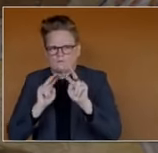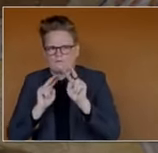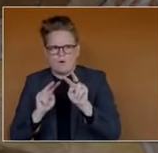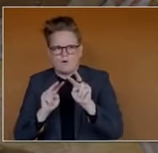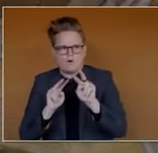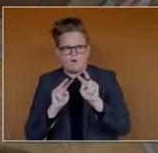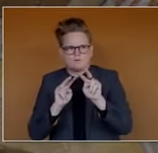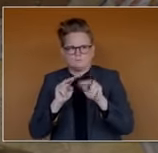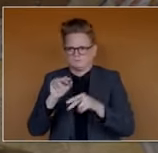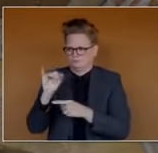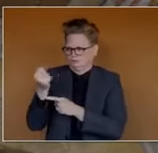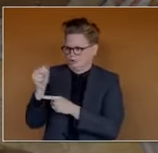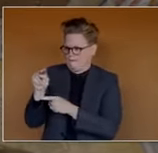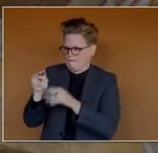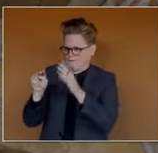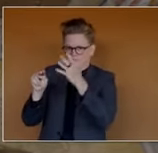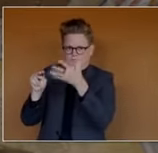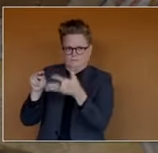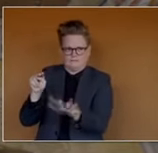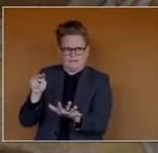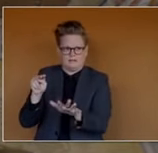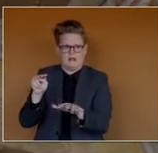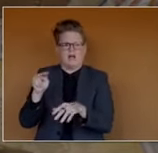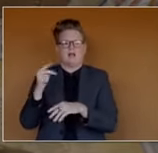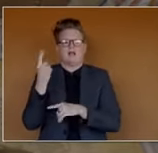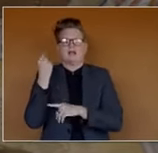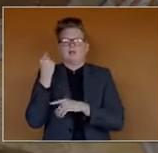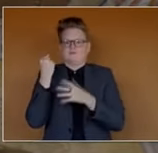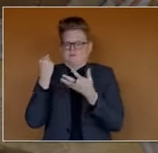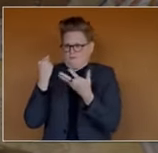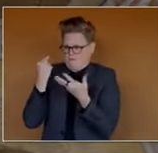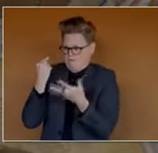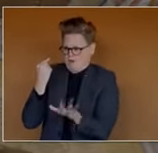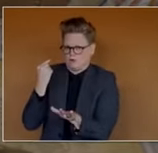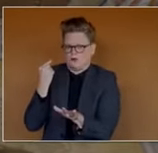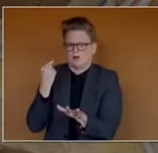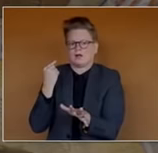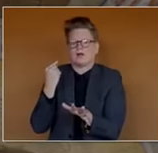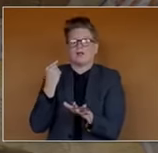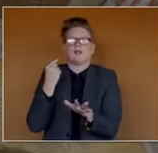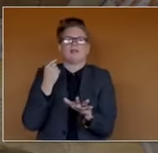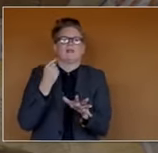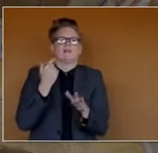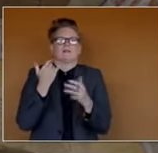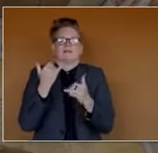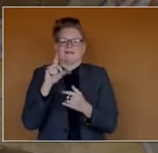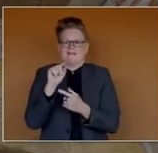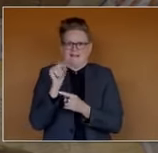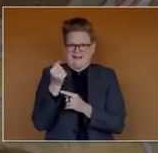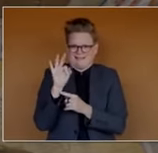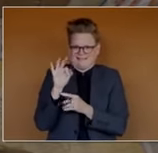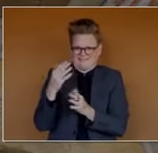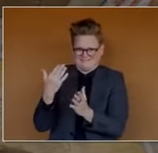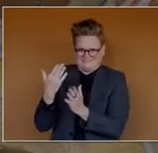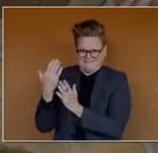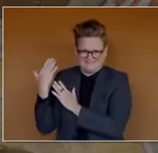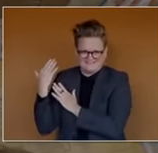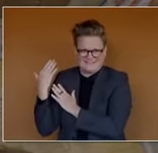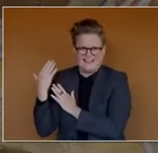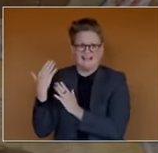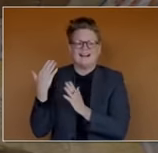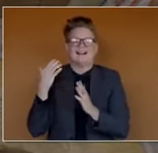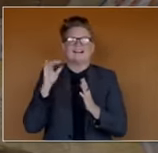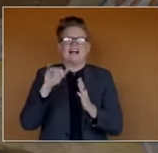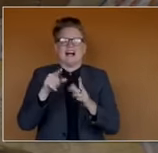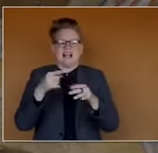did last year in January and in the May revise and the year prior. And so that is an important part of a budget process. It's